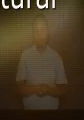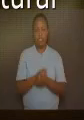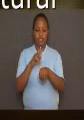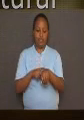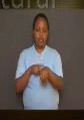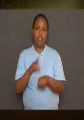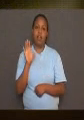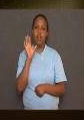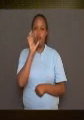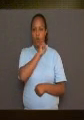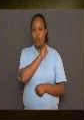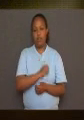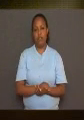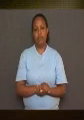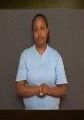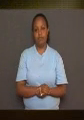Time's up!